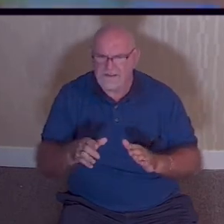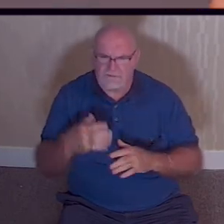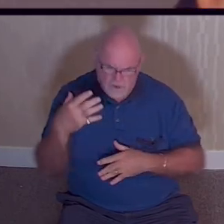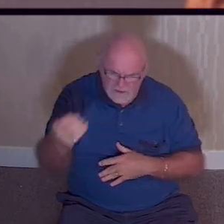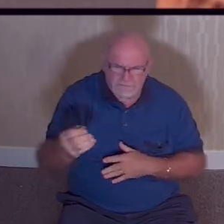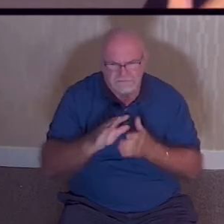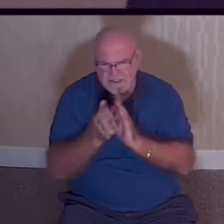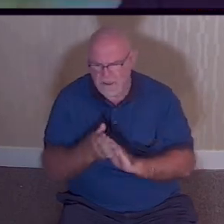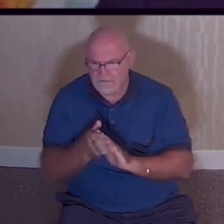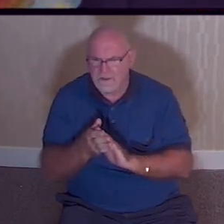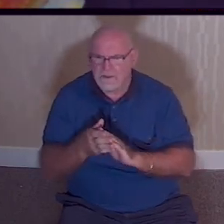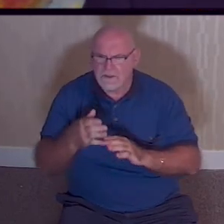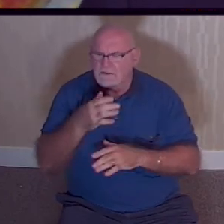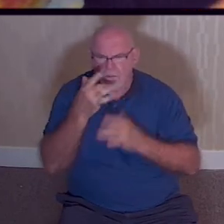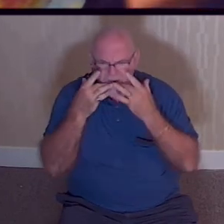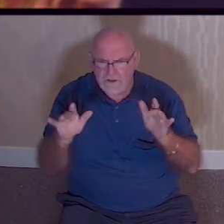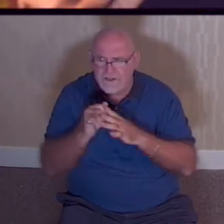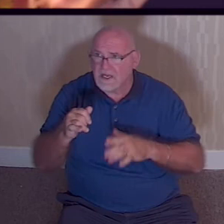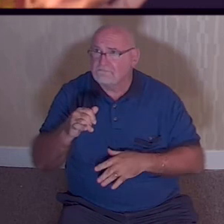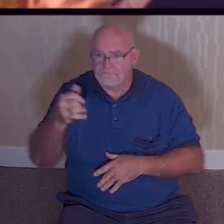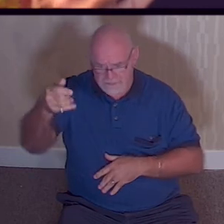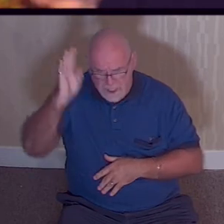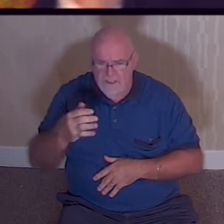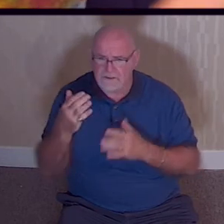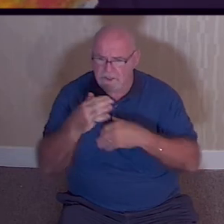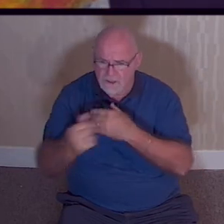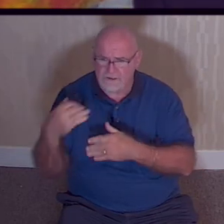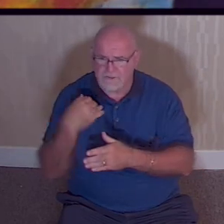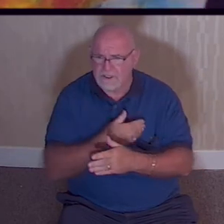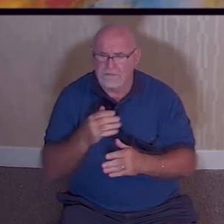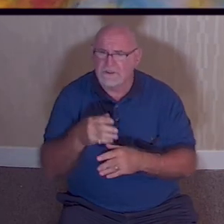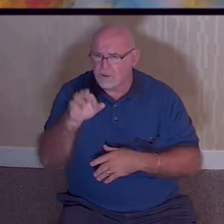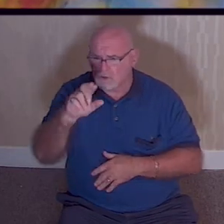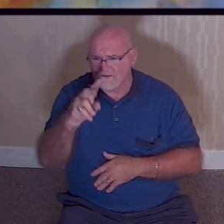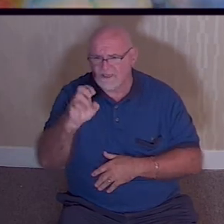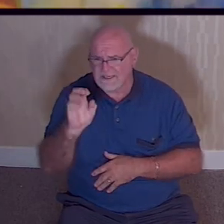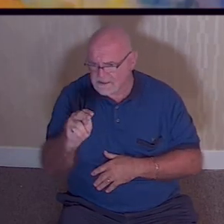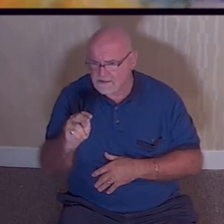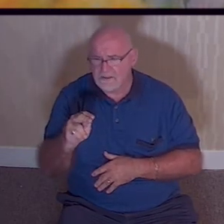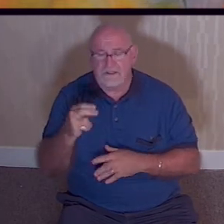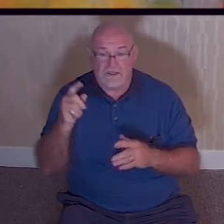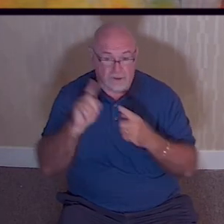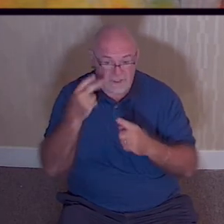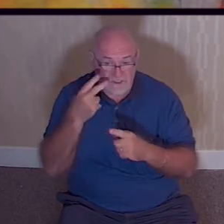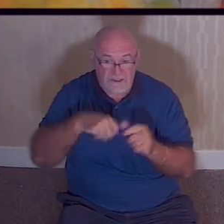miracle God has called us to be. This is Reverend Ken. Until we see each other again, many blessings.